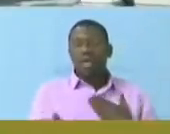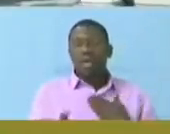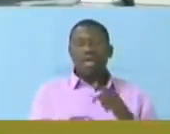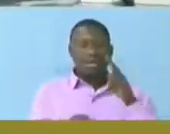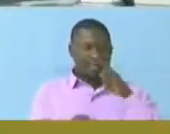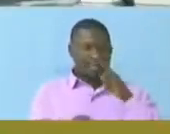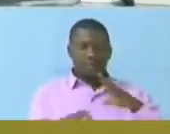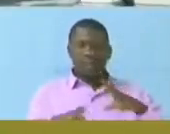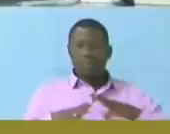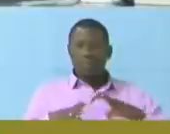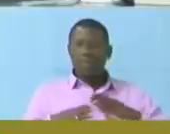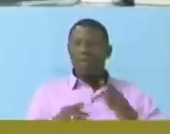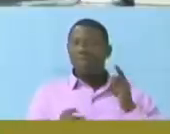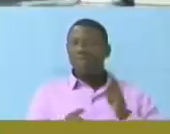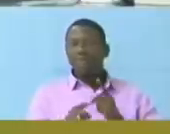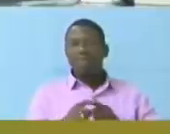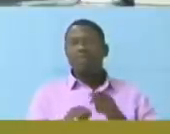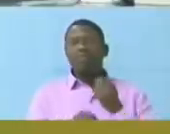And